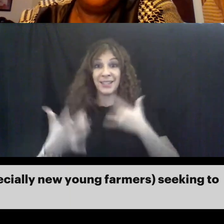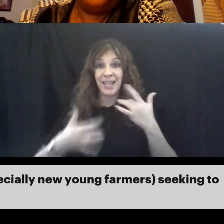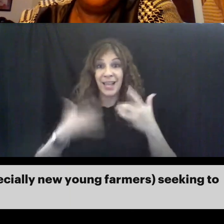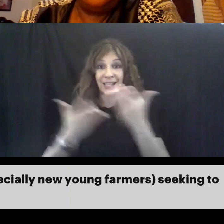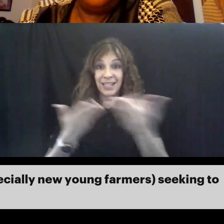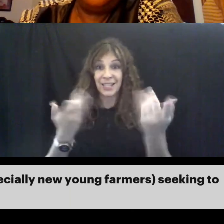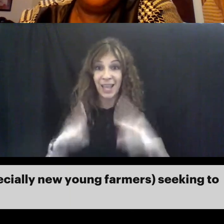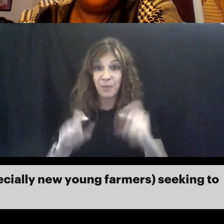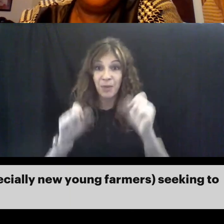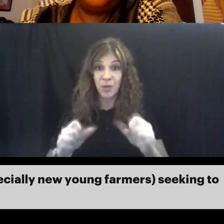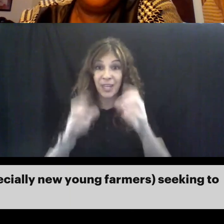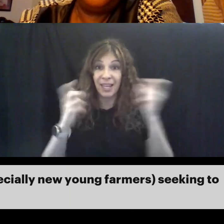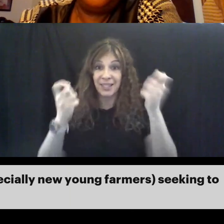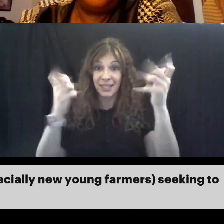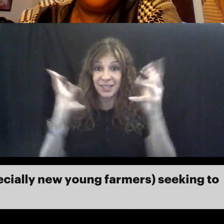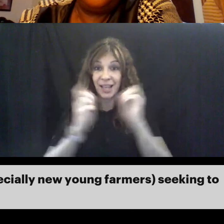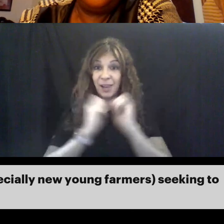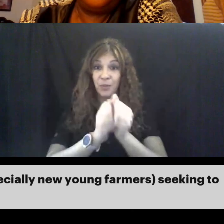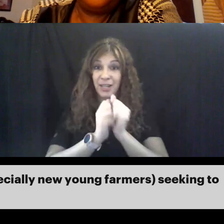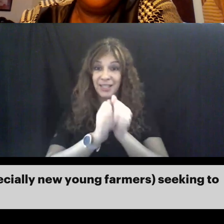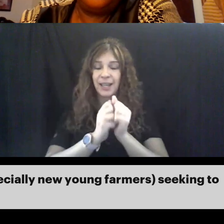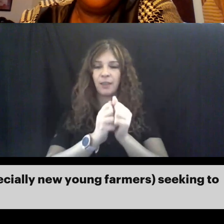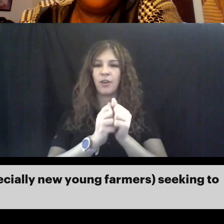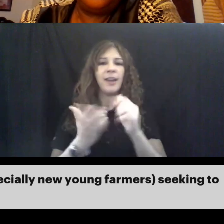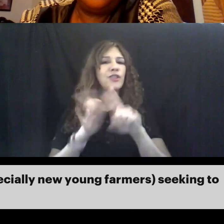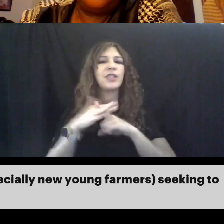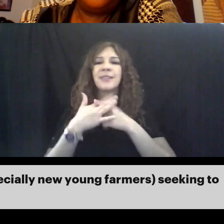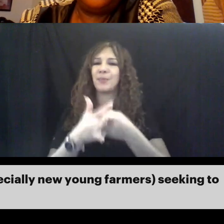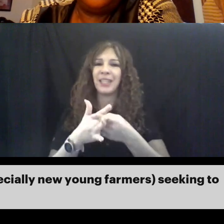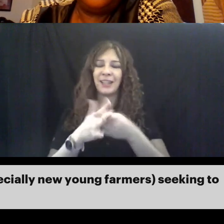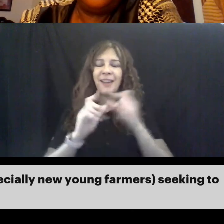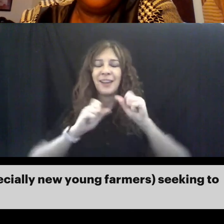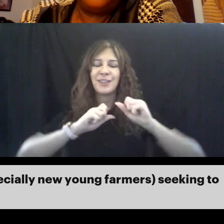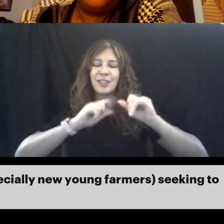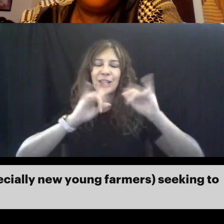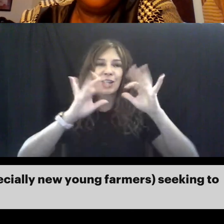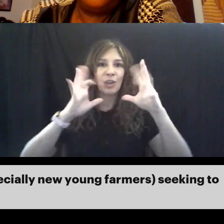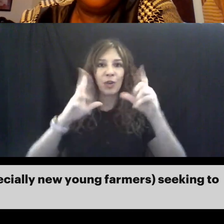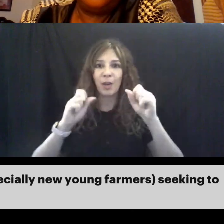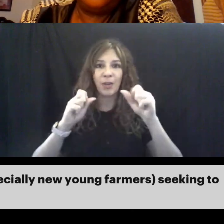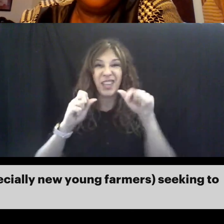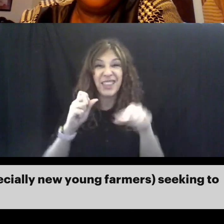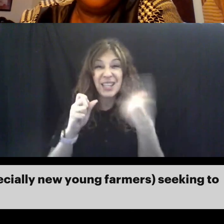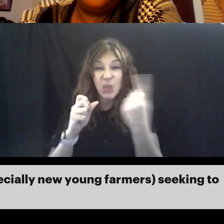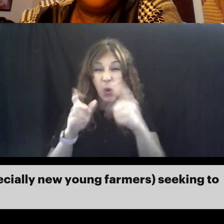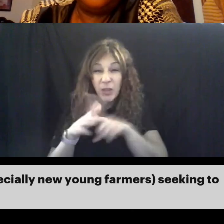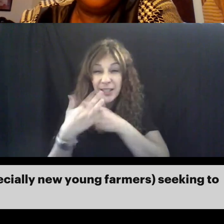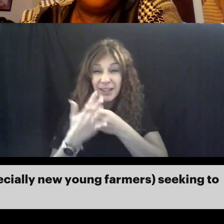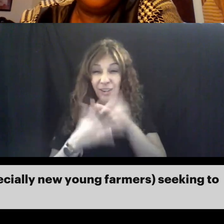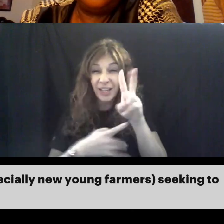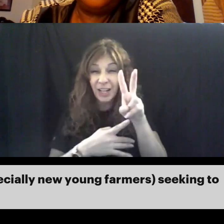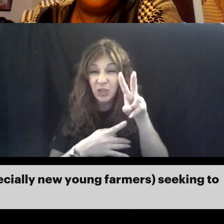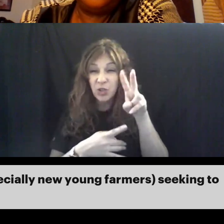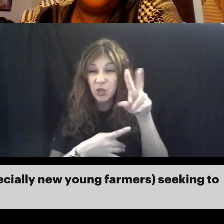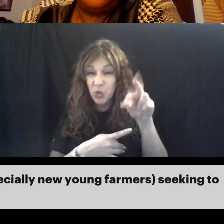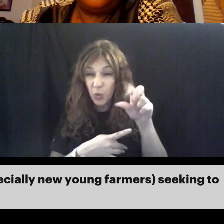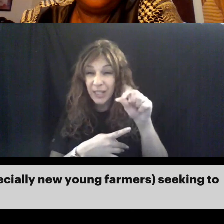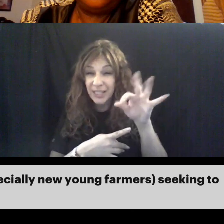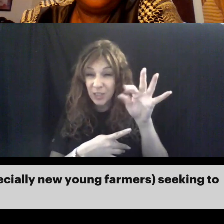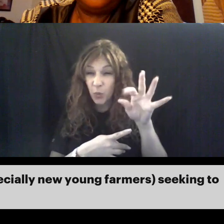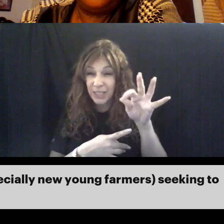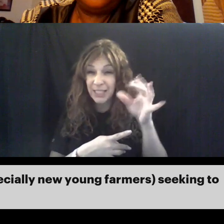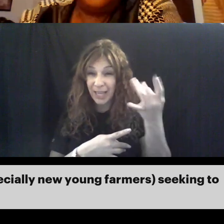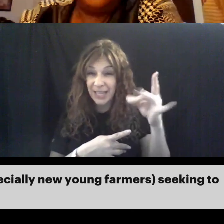just the beginning. I mean, it's incredible to think that this was only begun in 2018. The bulk of this group has really,